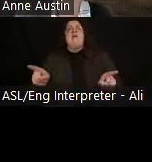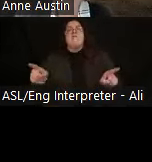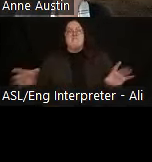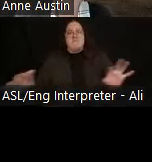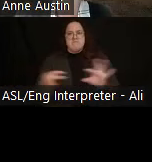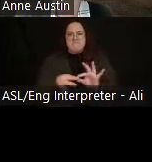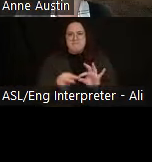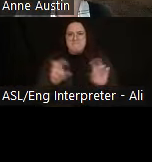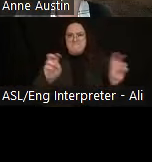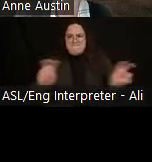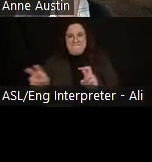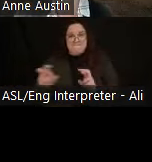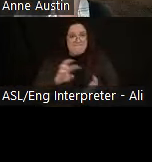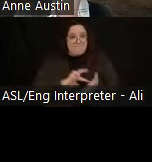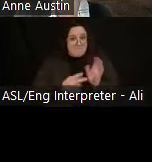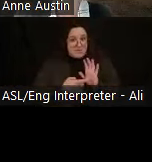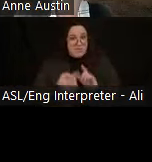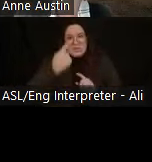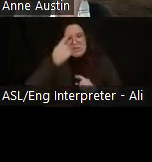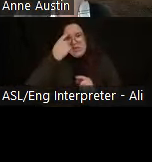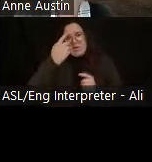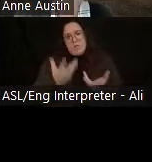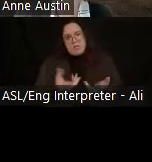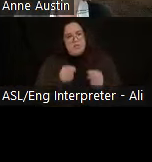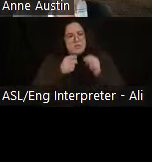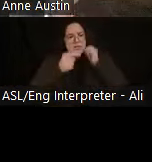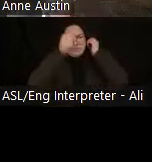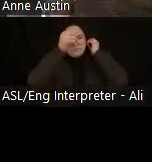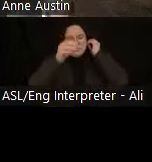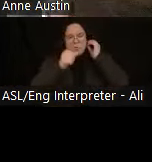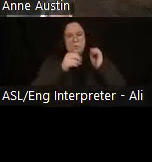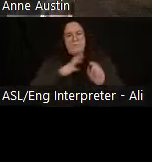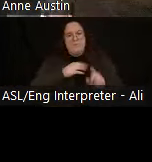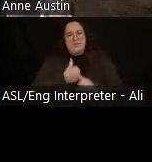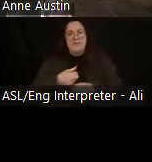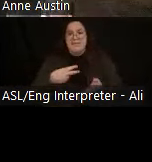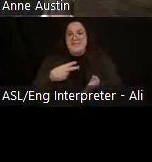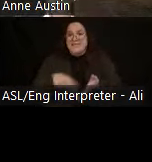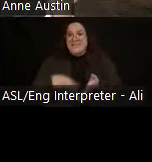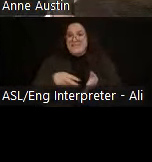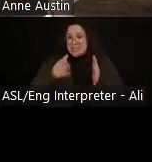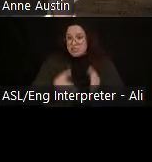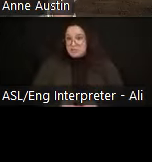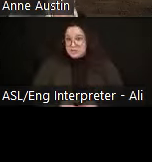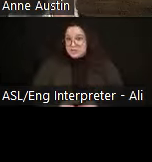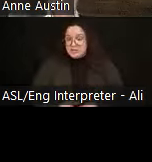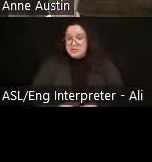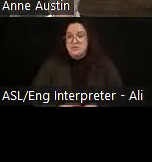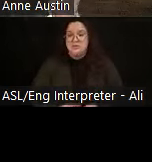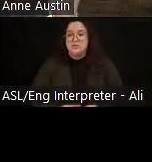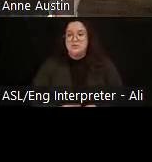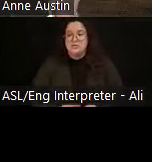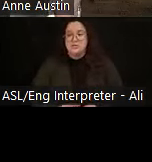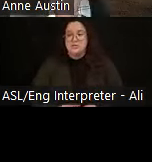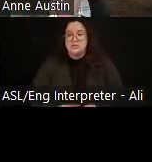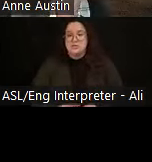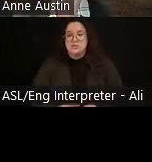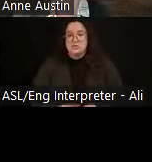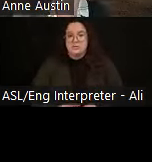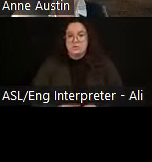women acted as Kenner dancers who dance for Hathor, but also as Hathor